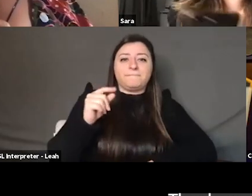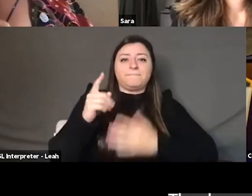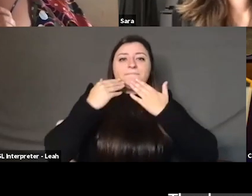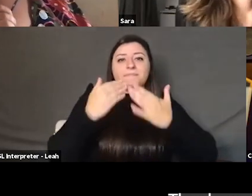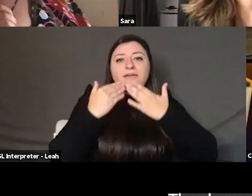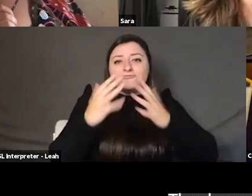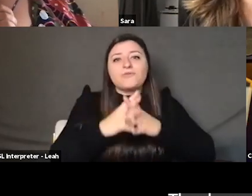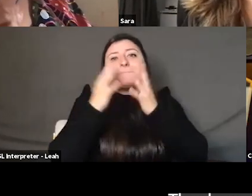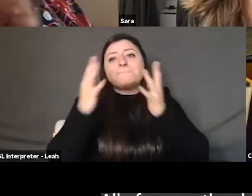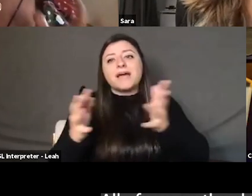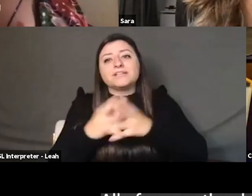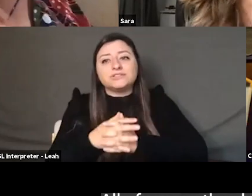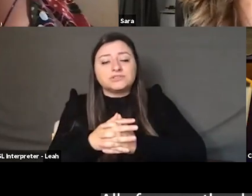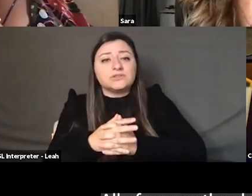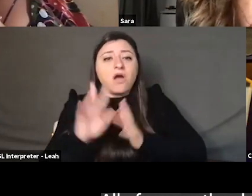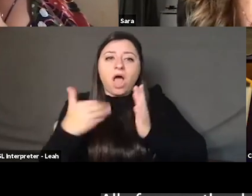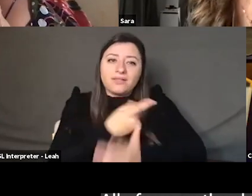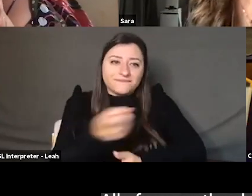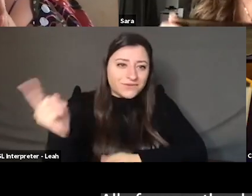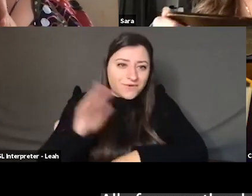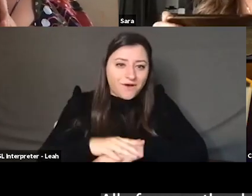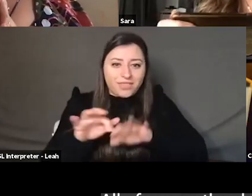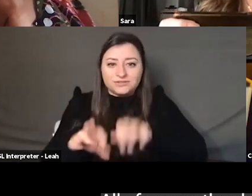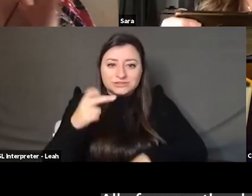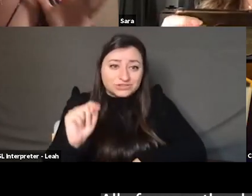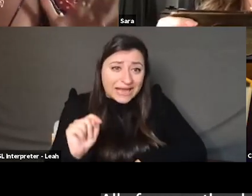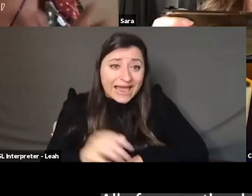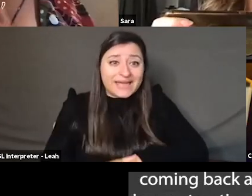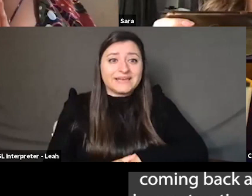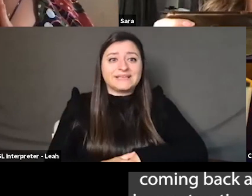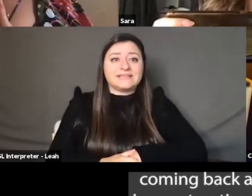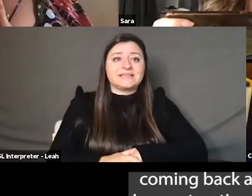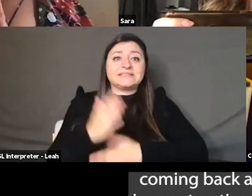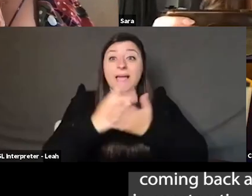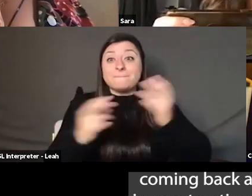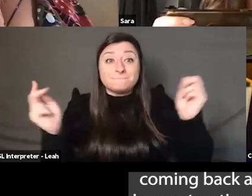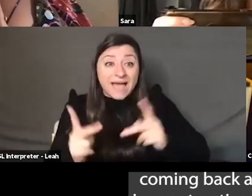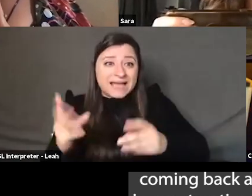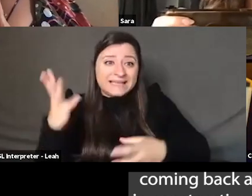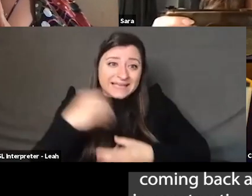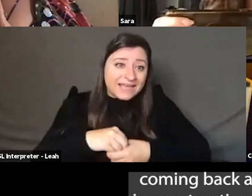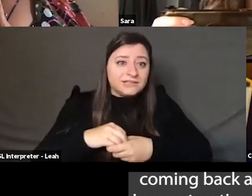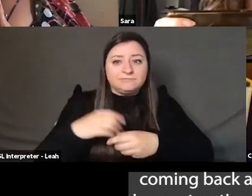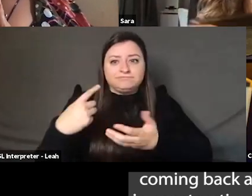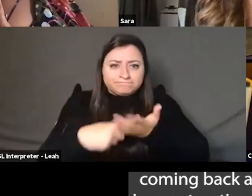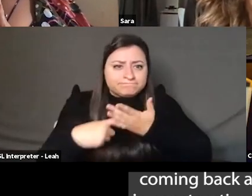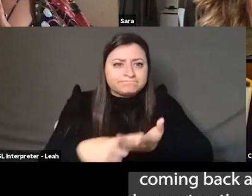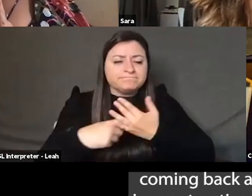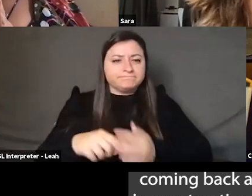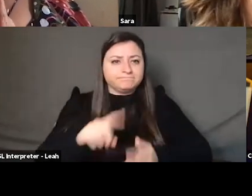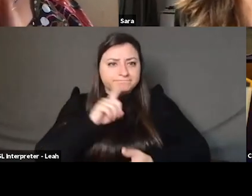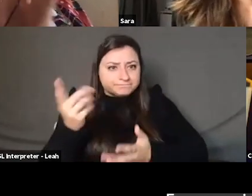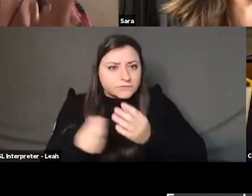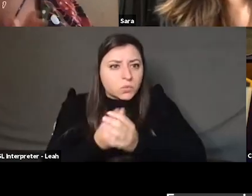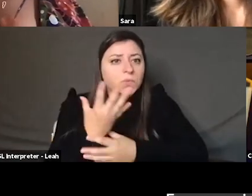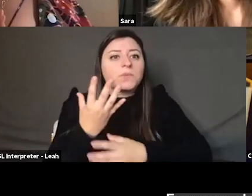so much, all of you on the chat. For some of you coming back and engaging in constructive